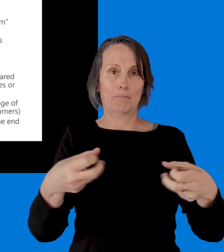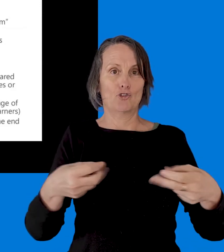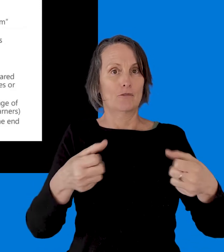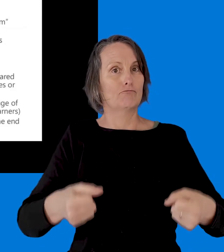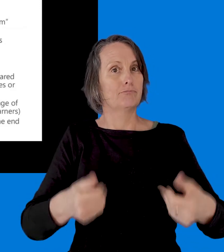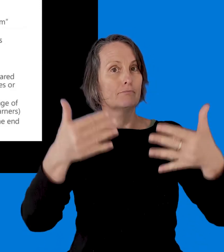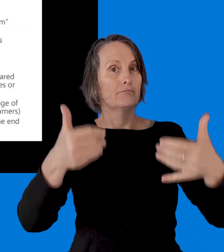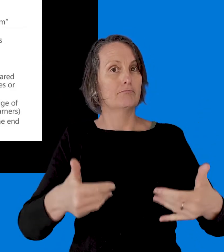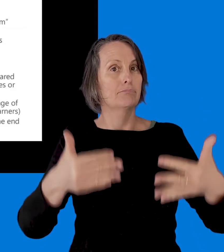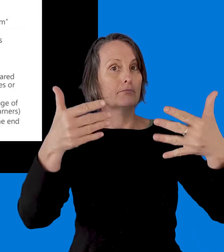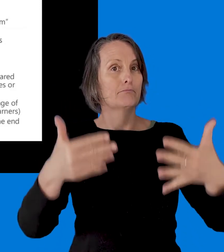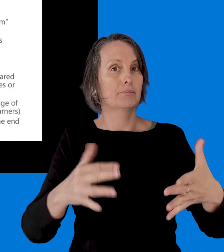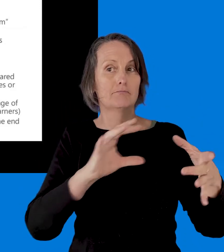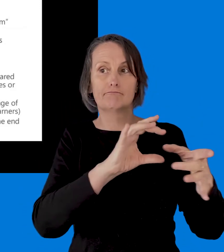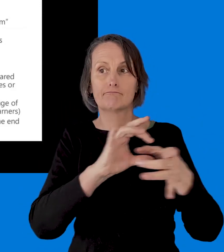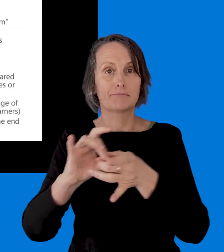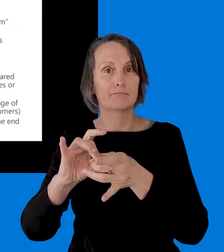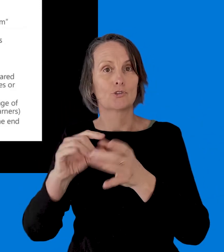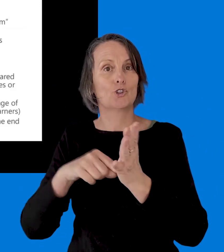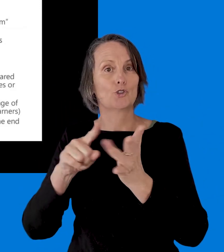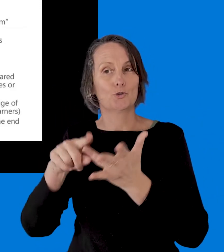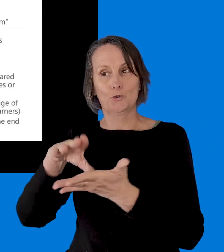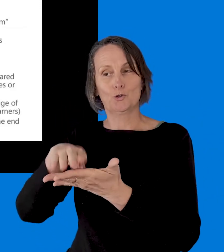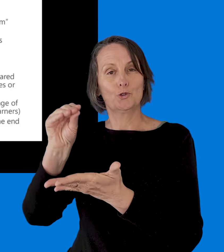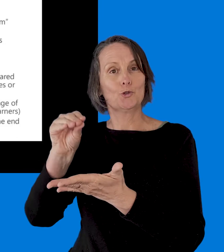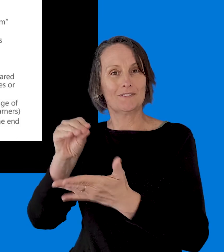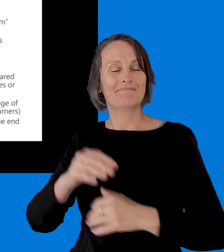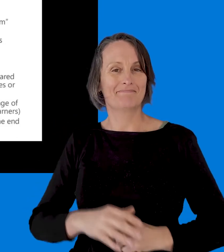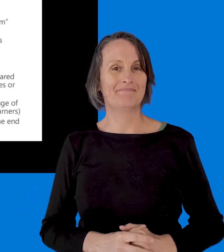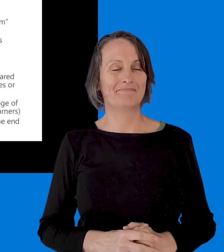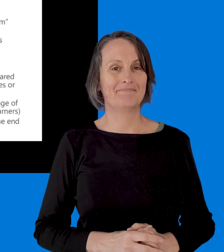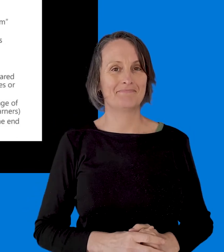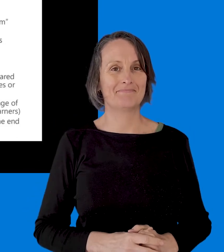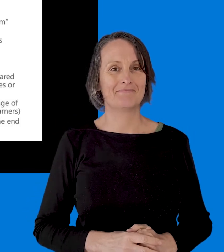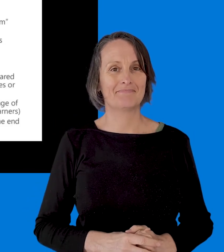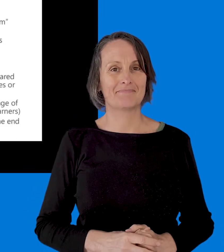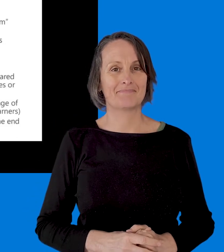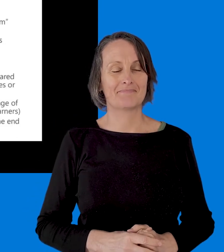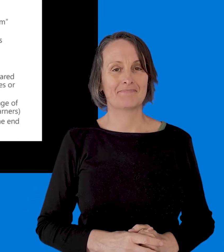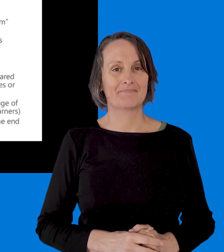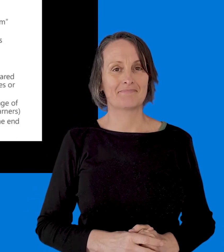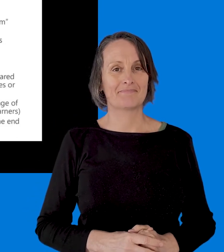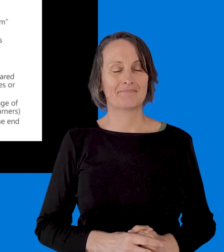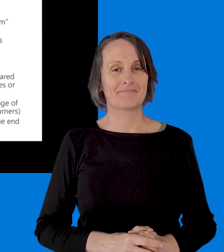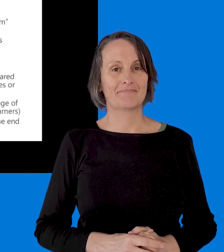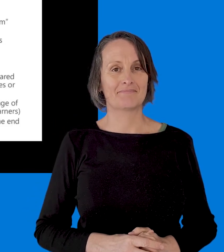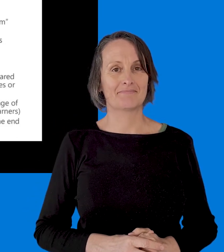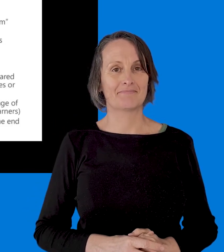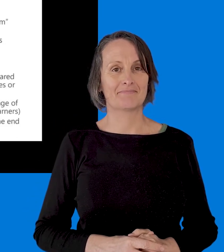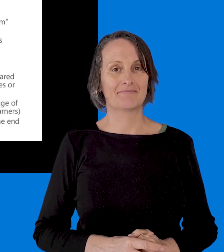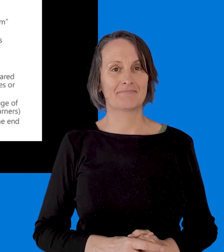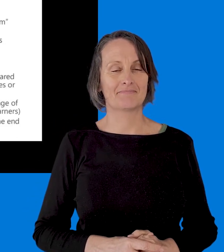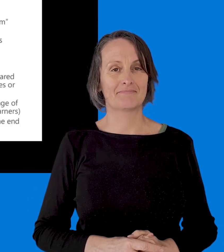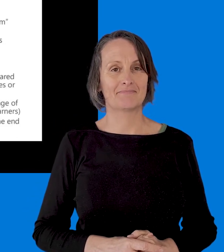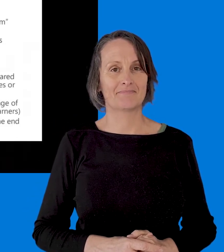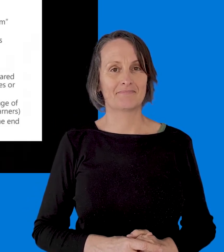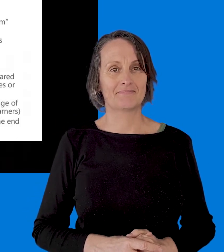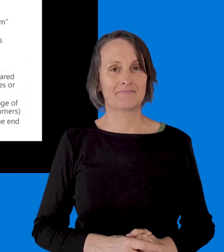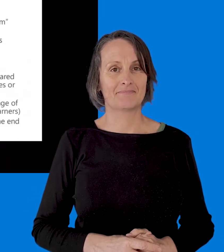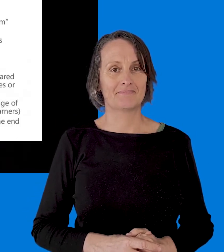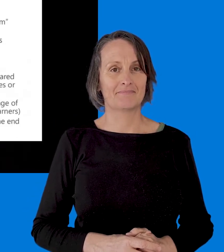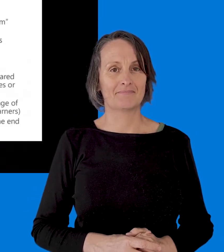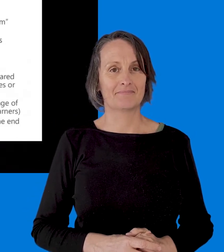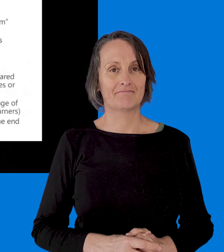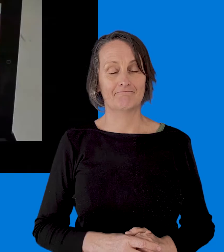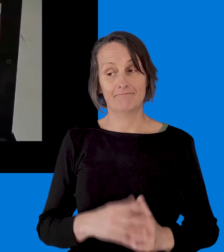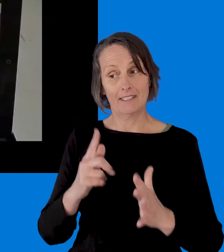the caption stream. And then that caption stream is then transmitted over Wi-Fi or wire connections to the various devices in